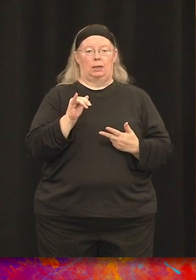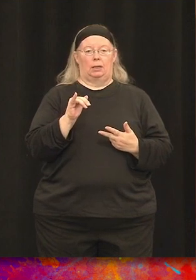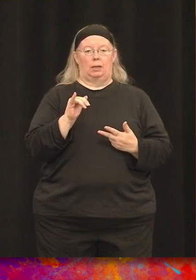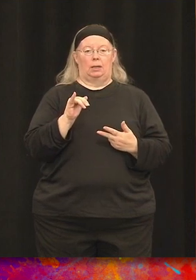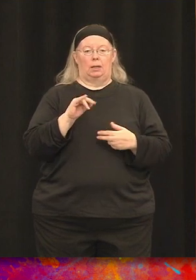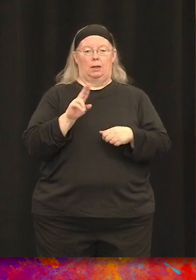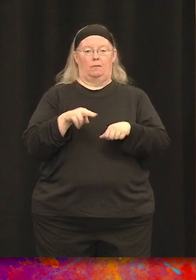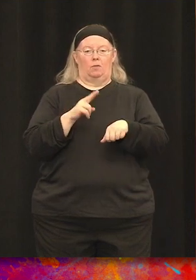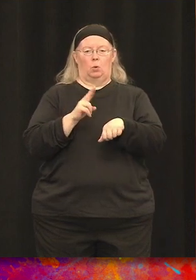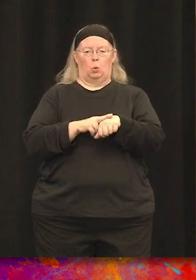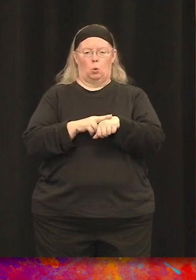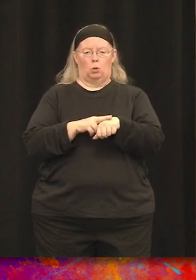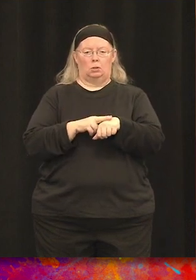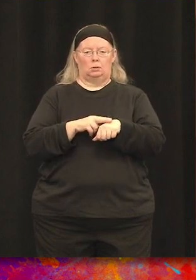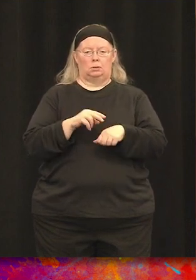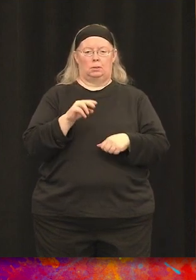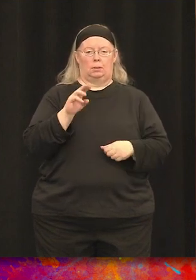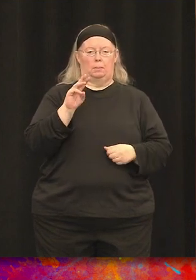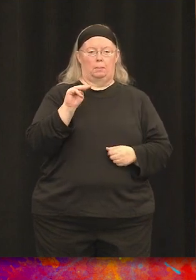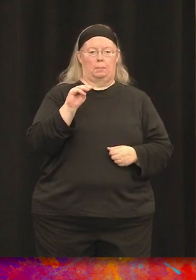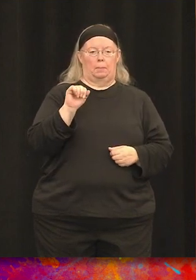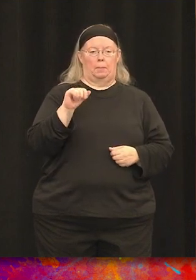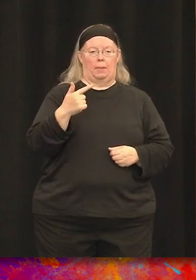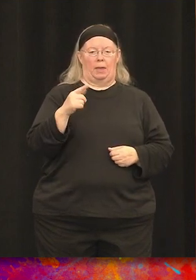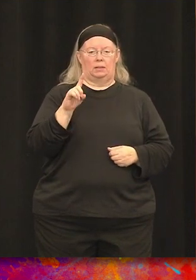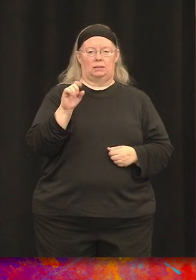I still remember the day when Mark and I met